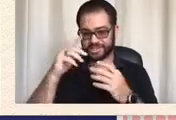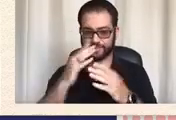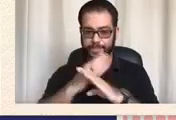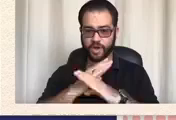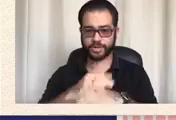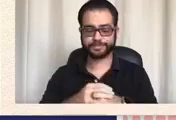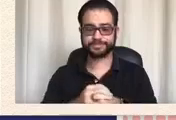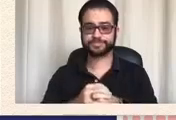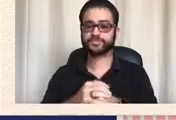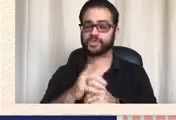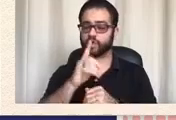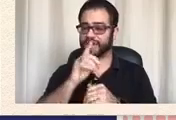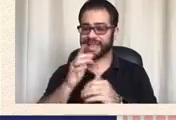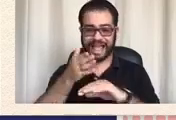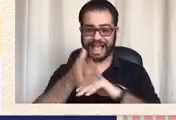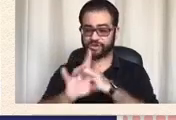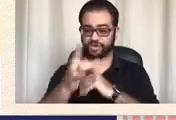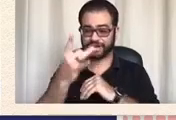own decisions.